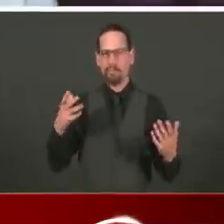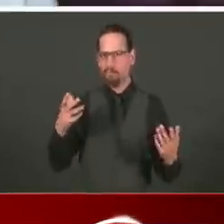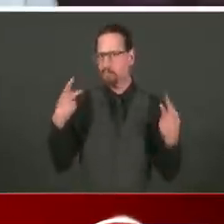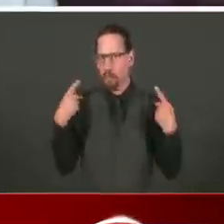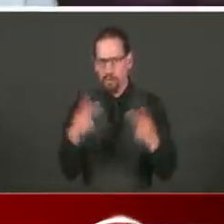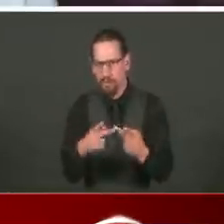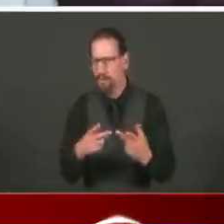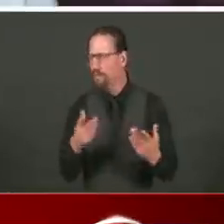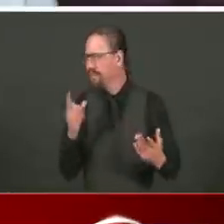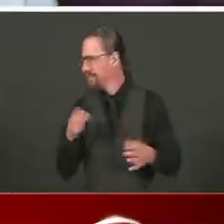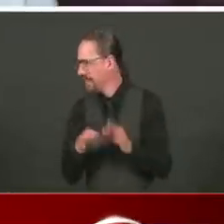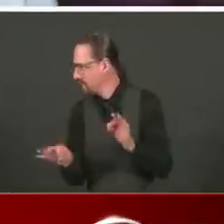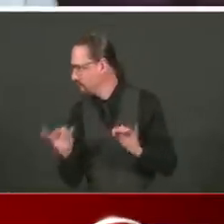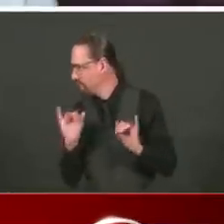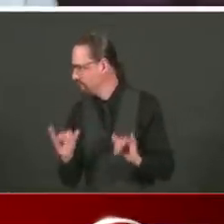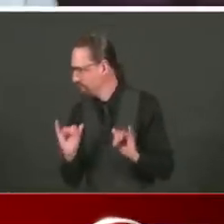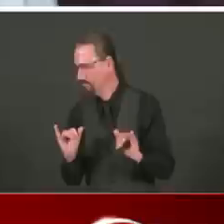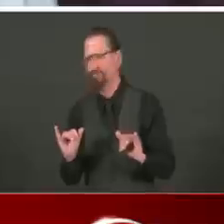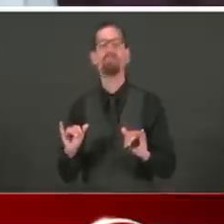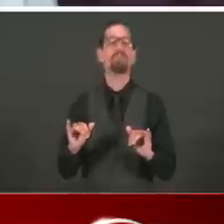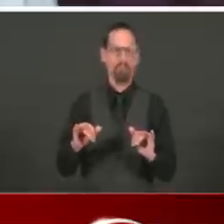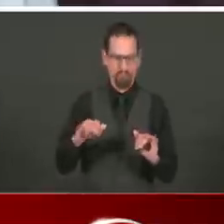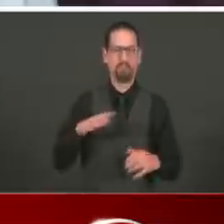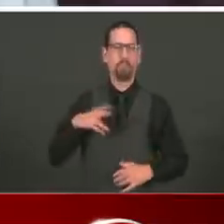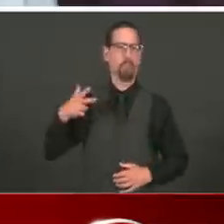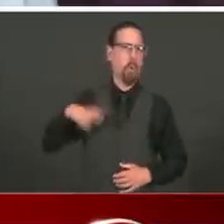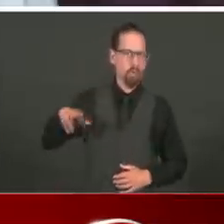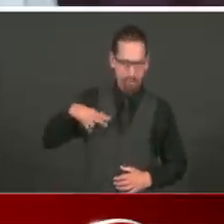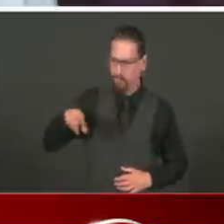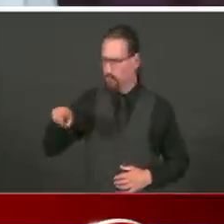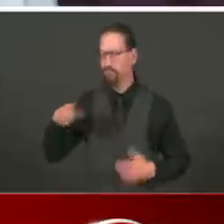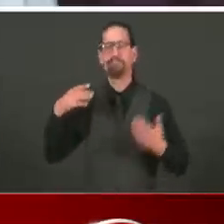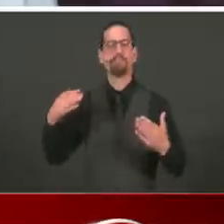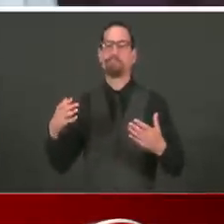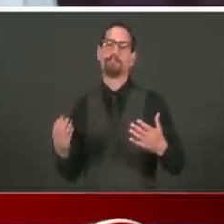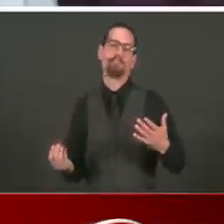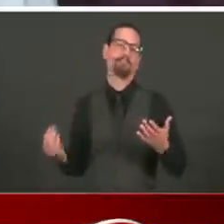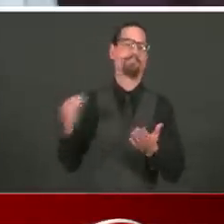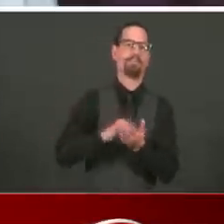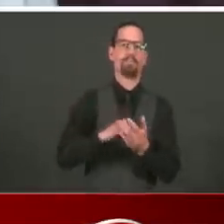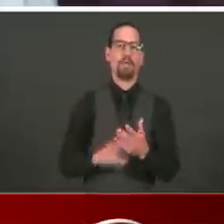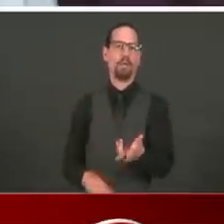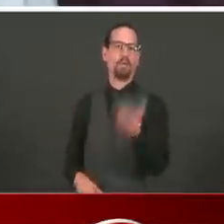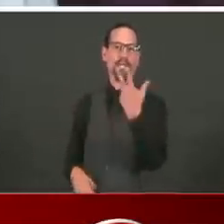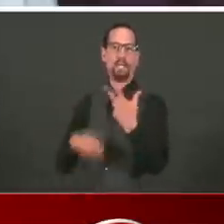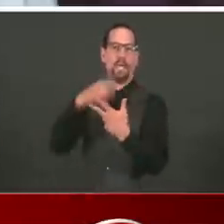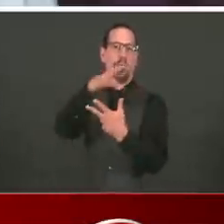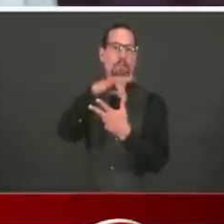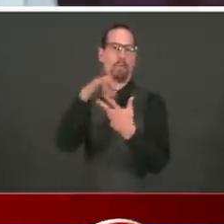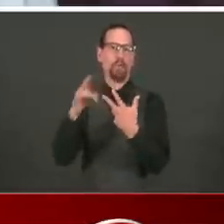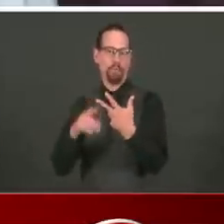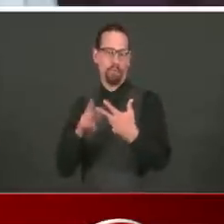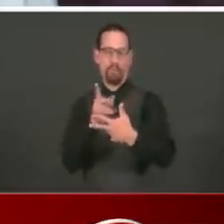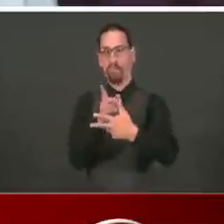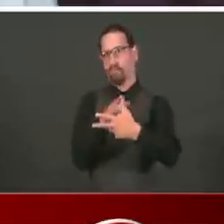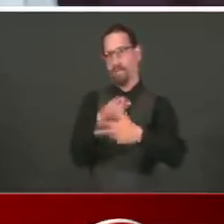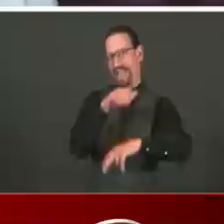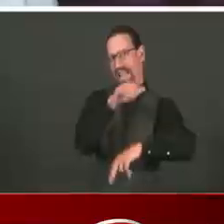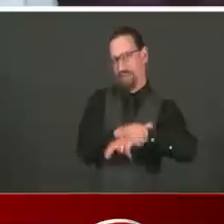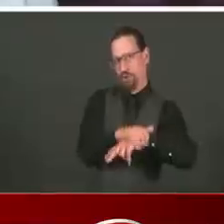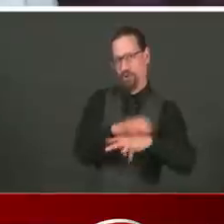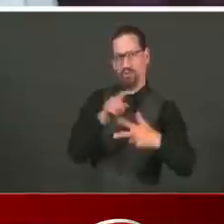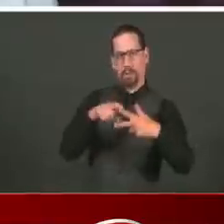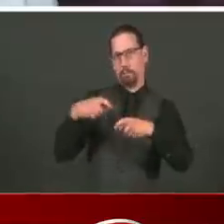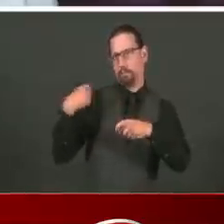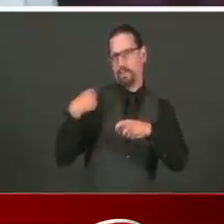forth. I do want to say one final thing about about the app,